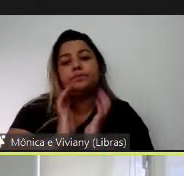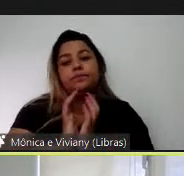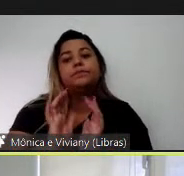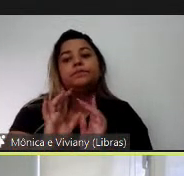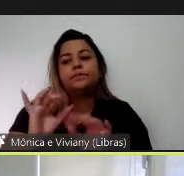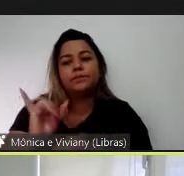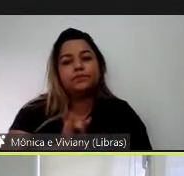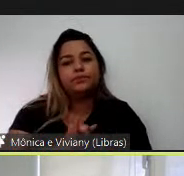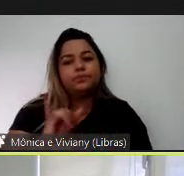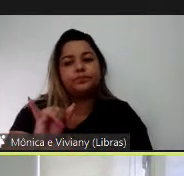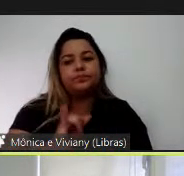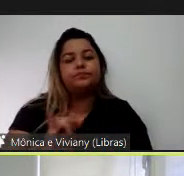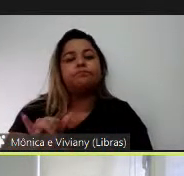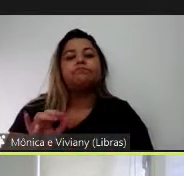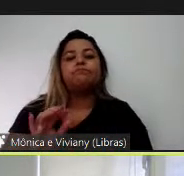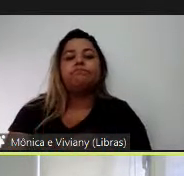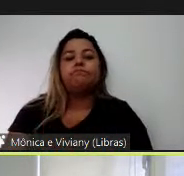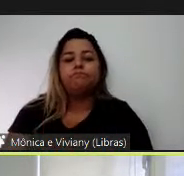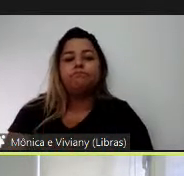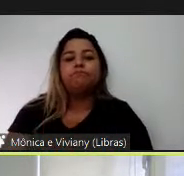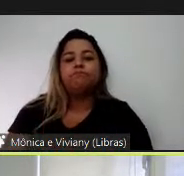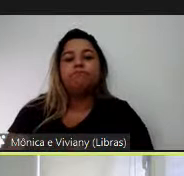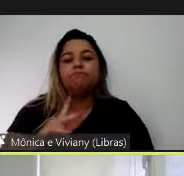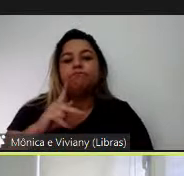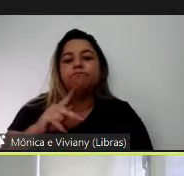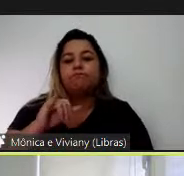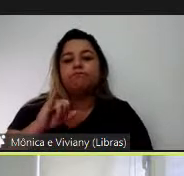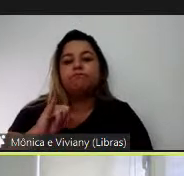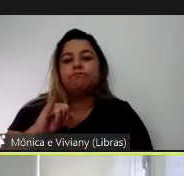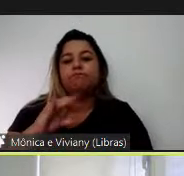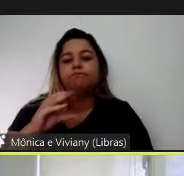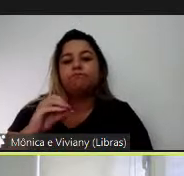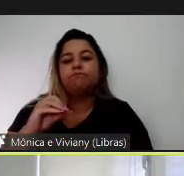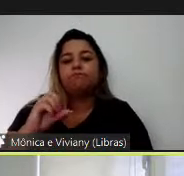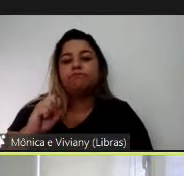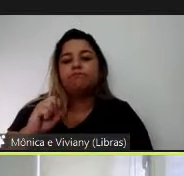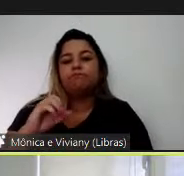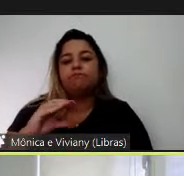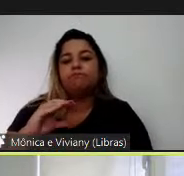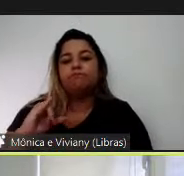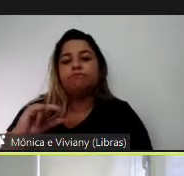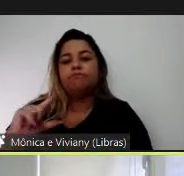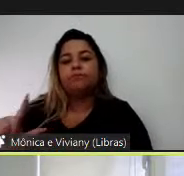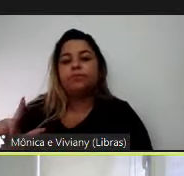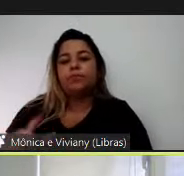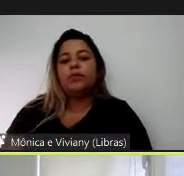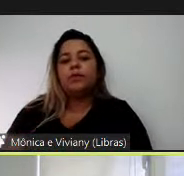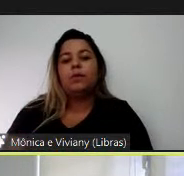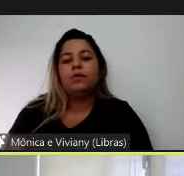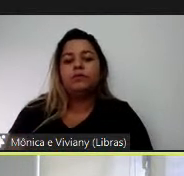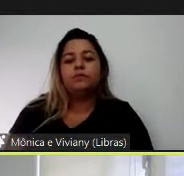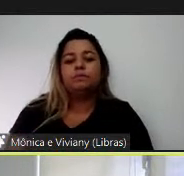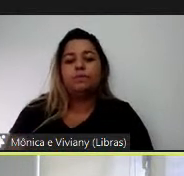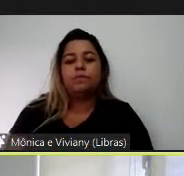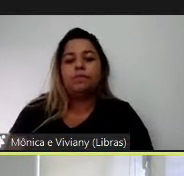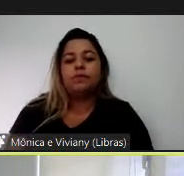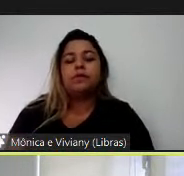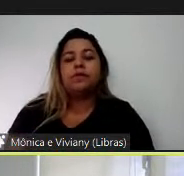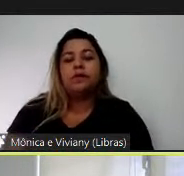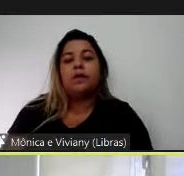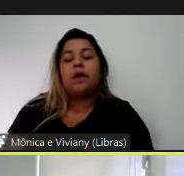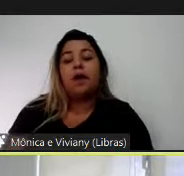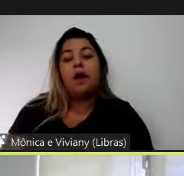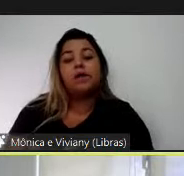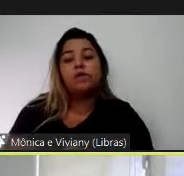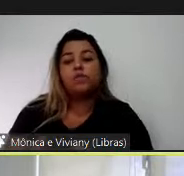Actions and strategic the part from the psychosocial attention, which contributes for the mental health issue,